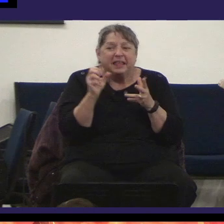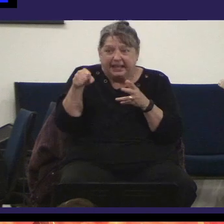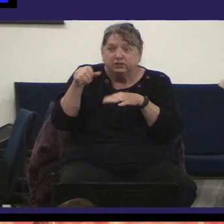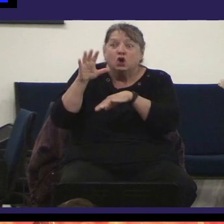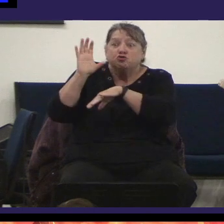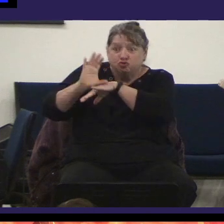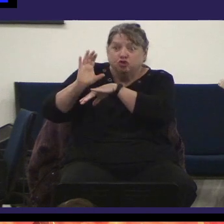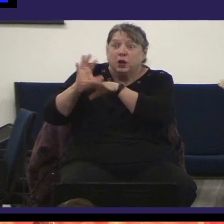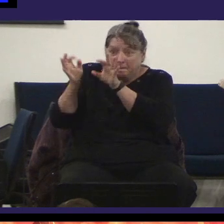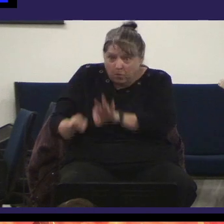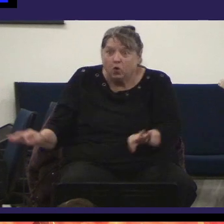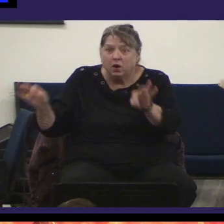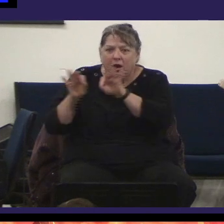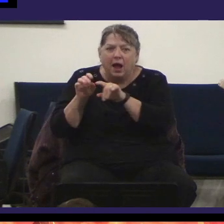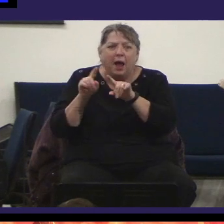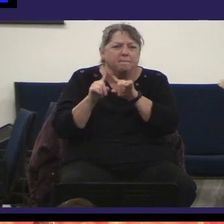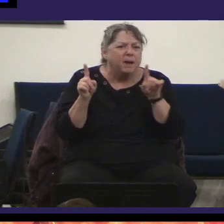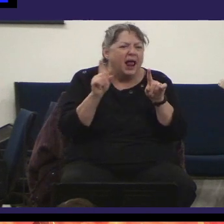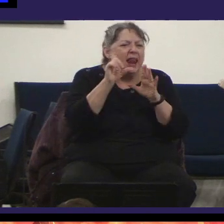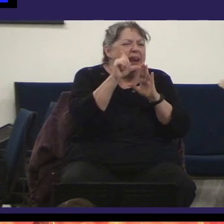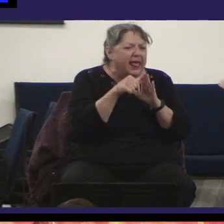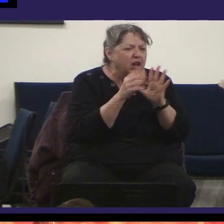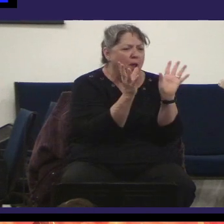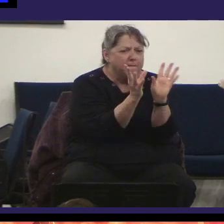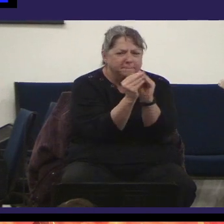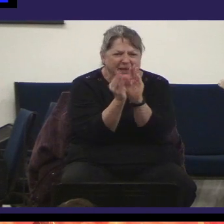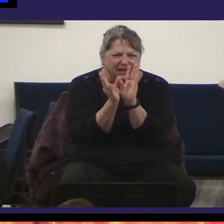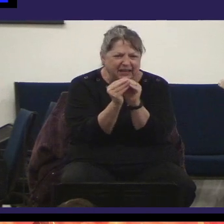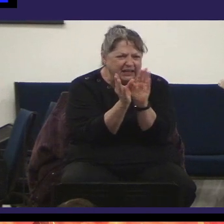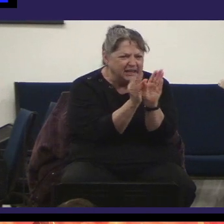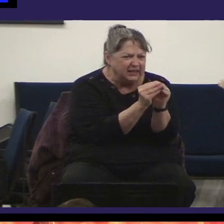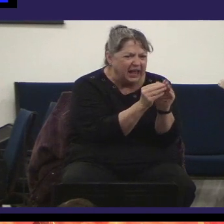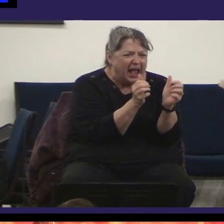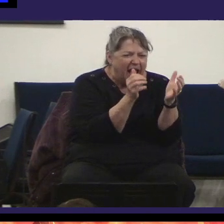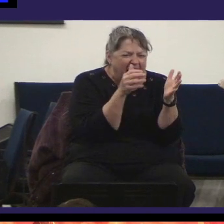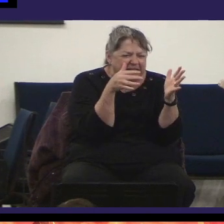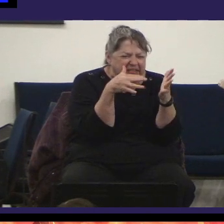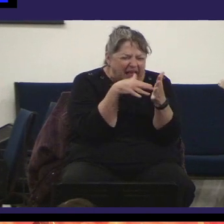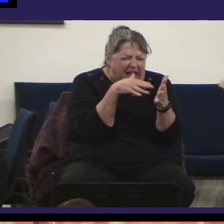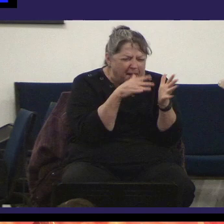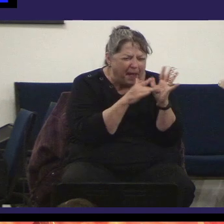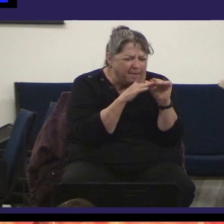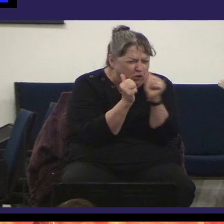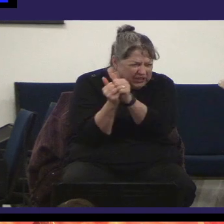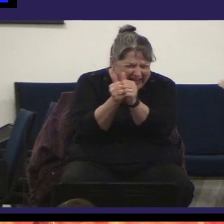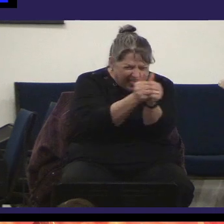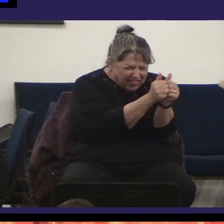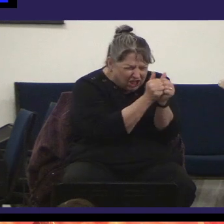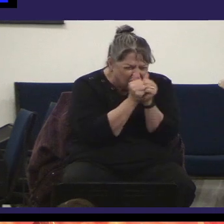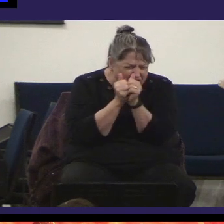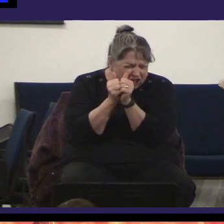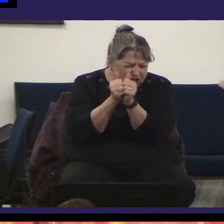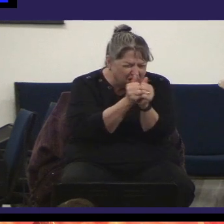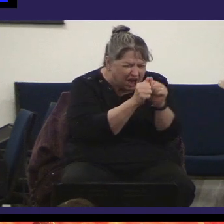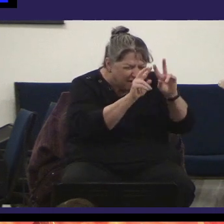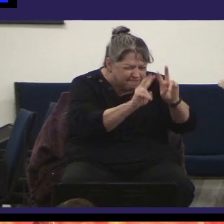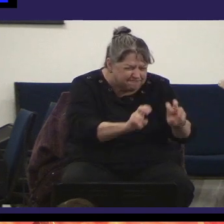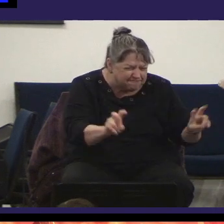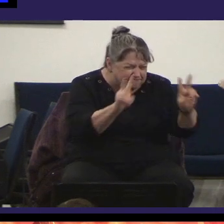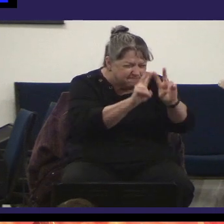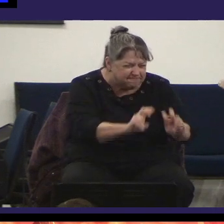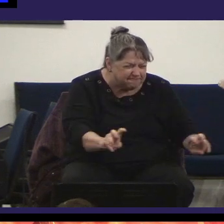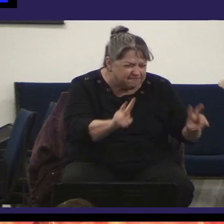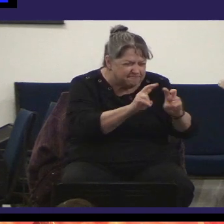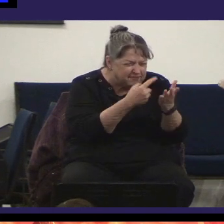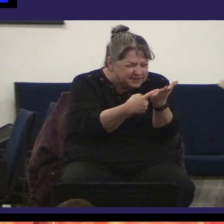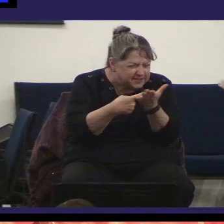have doubts, if you have fears, we're in a war, the war is happening. And when the